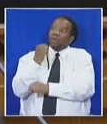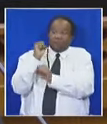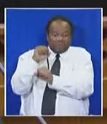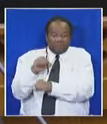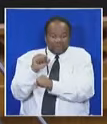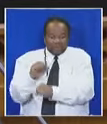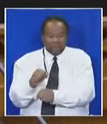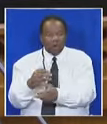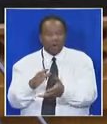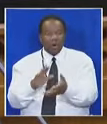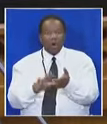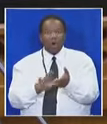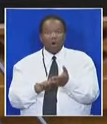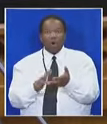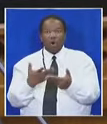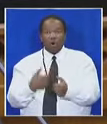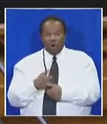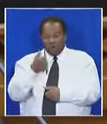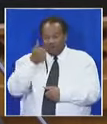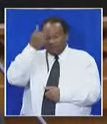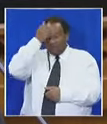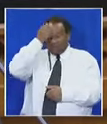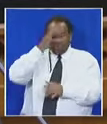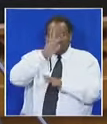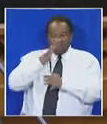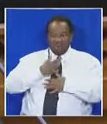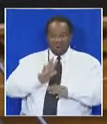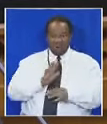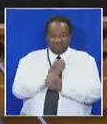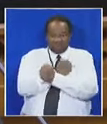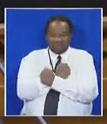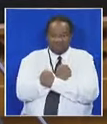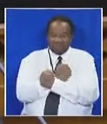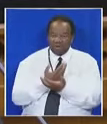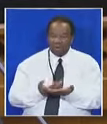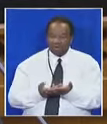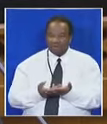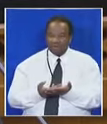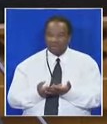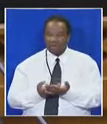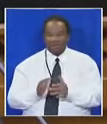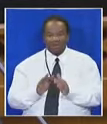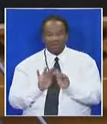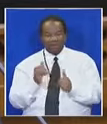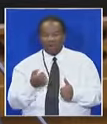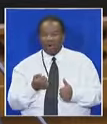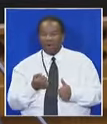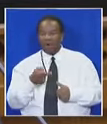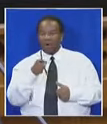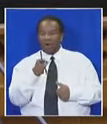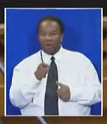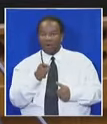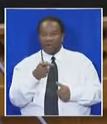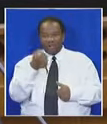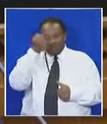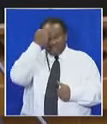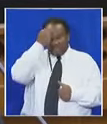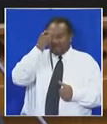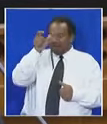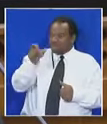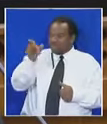fools who are allergic to patriotism, fools who use obscenities in the highest house in the